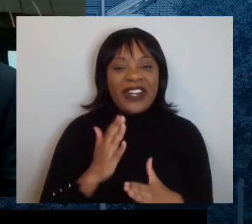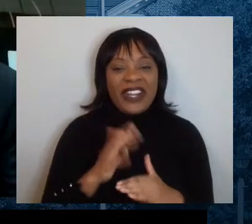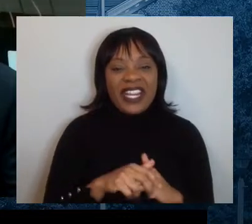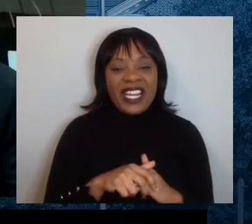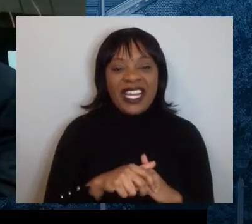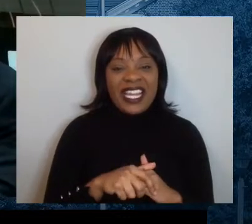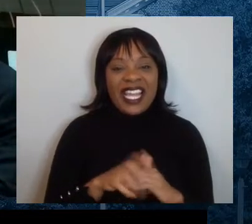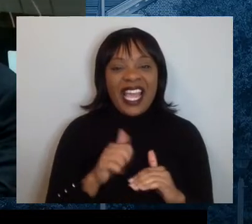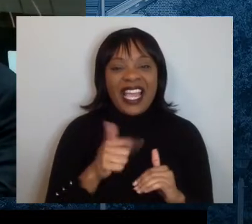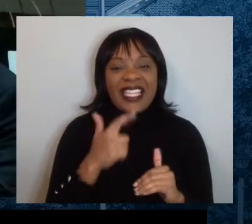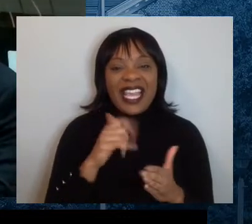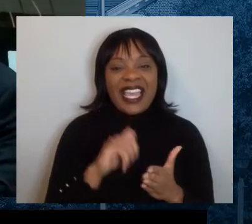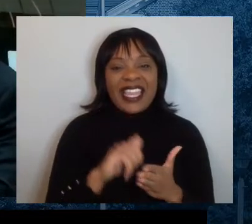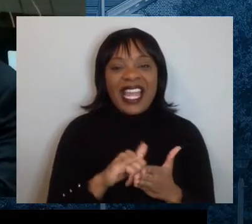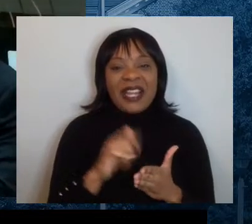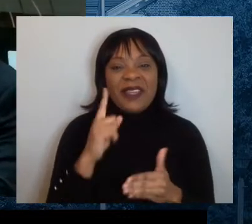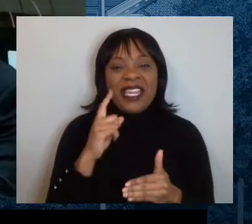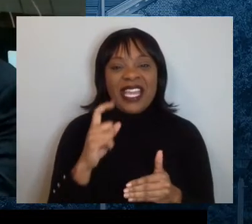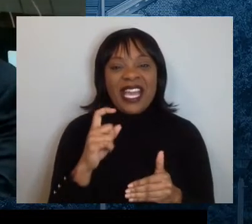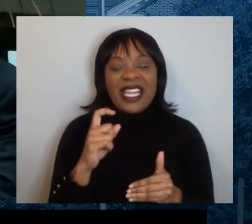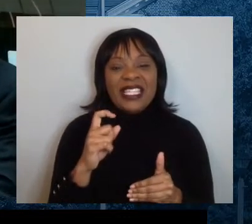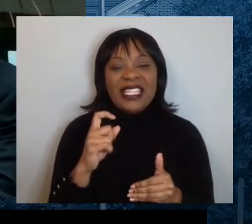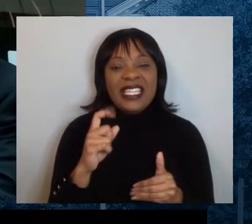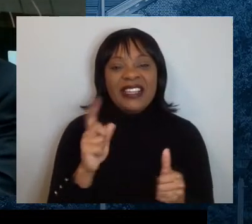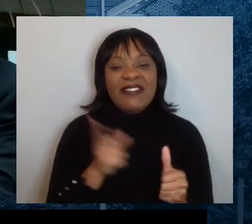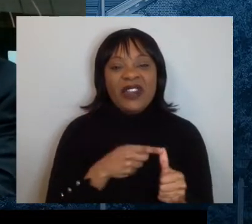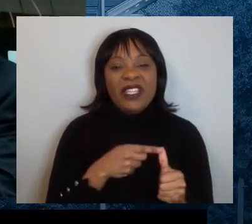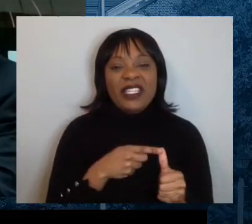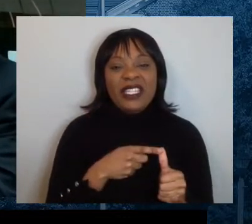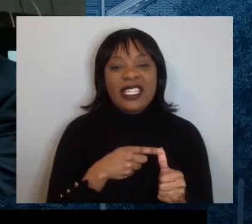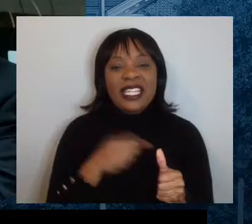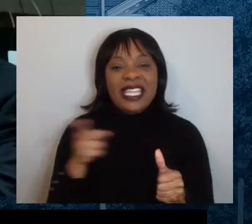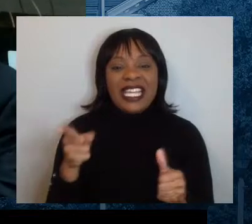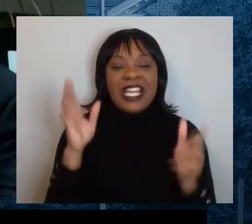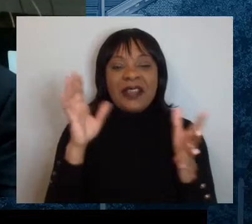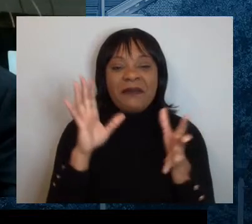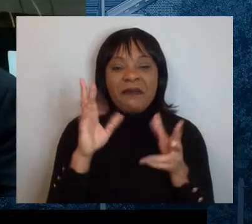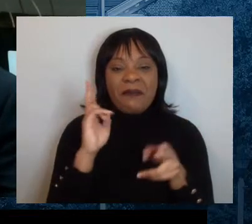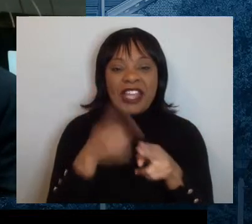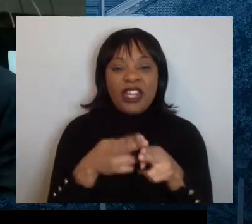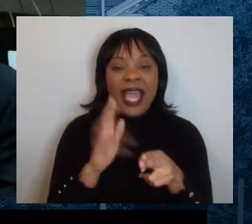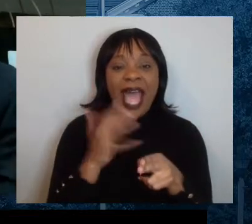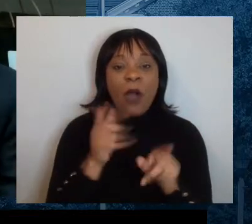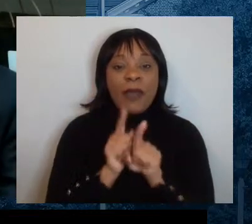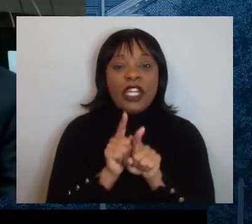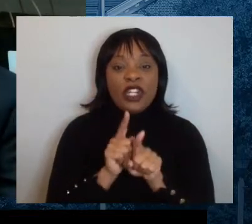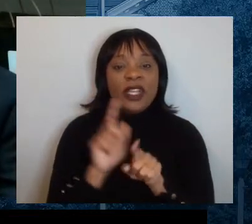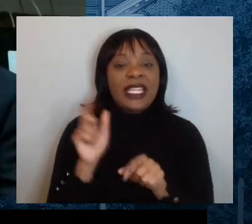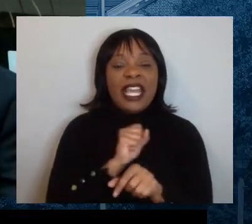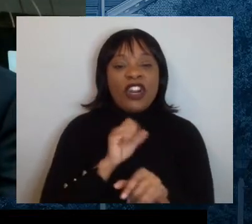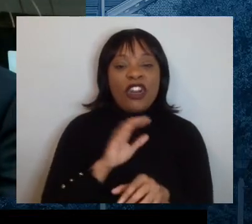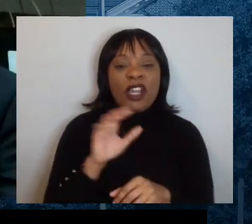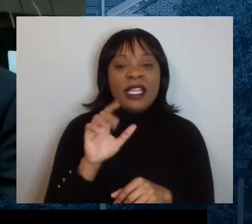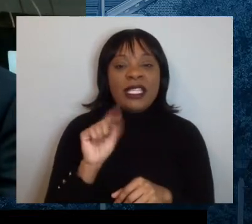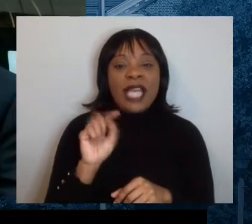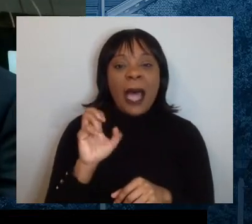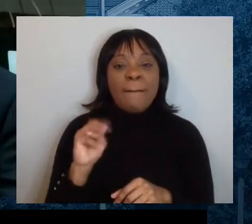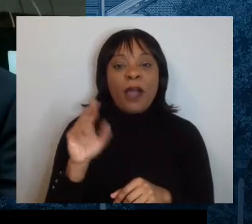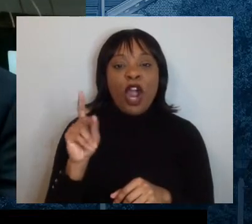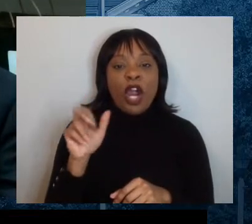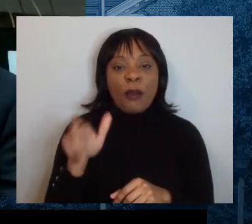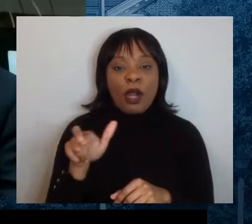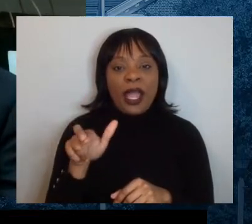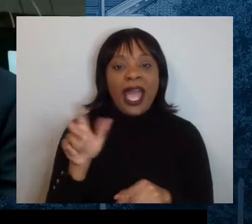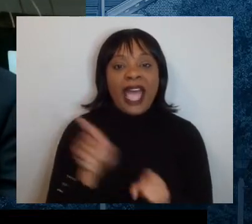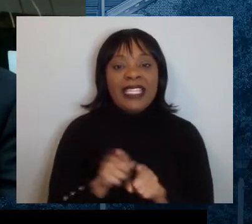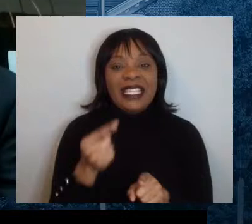that because, first of all, he mentioned our mentor, Senator Tom Carper, who, as he said, put the